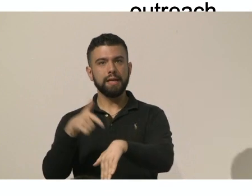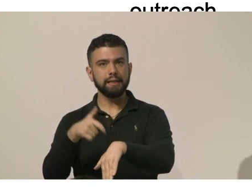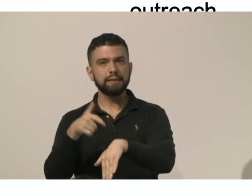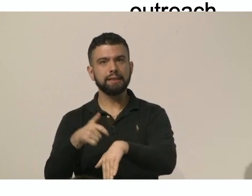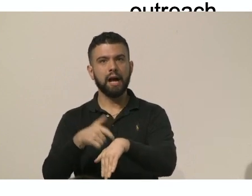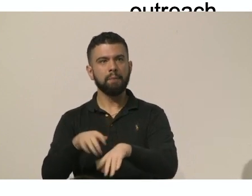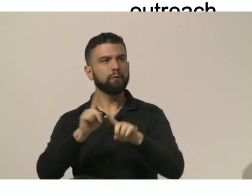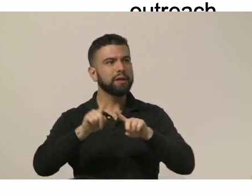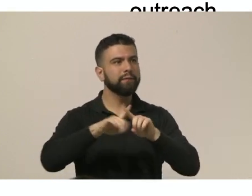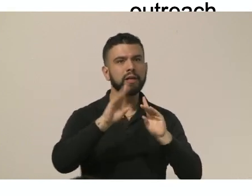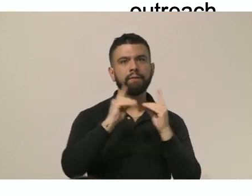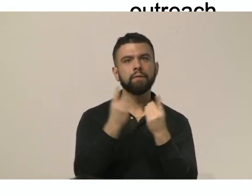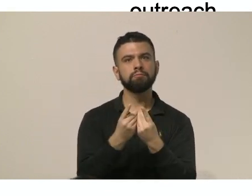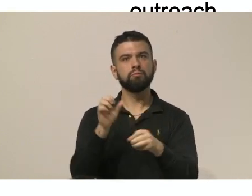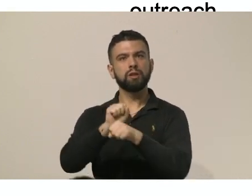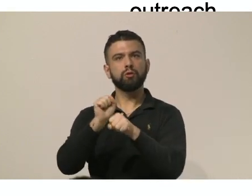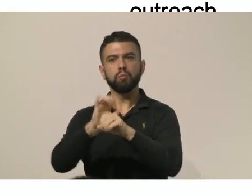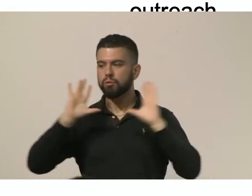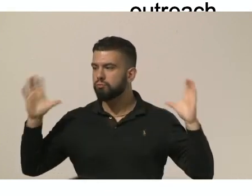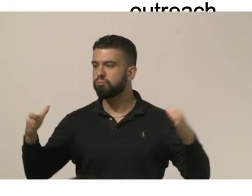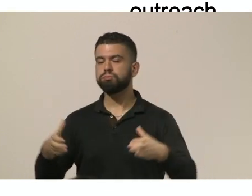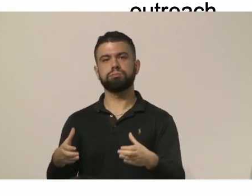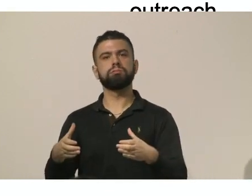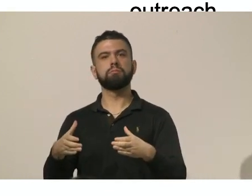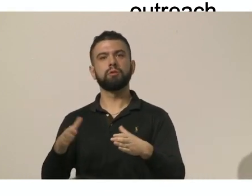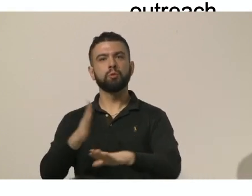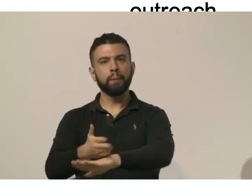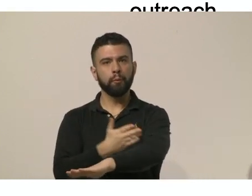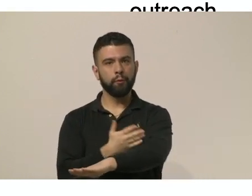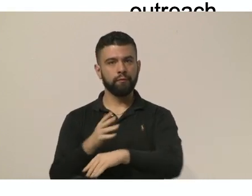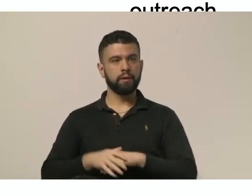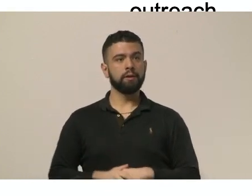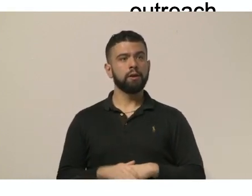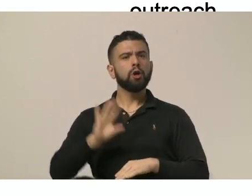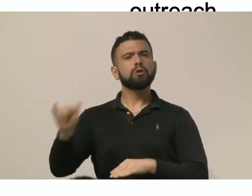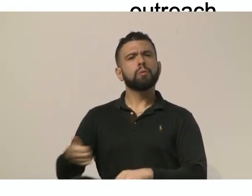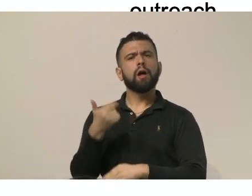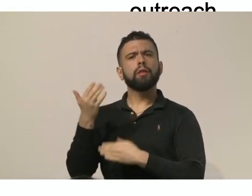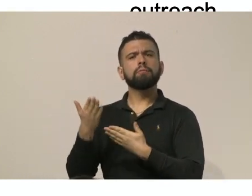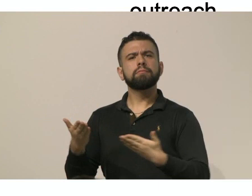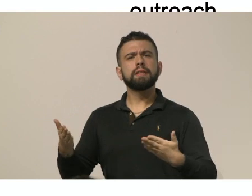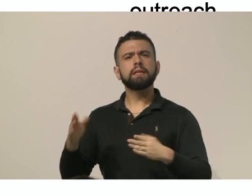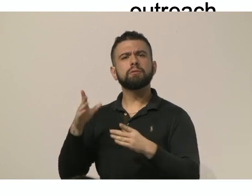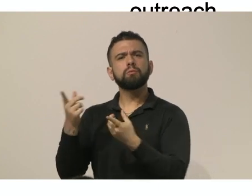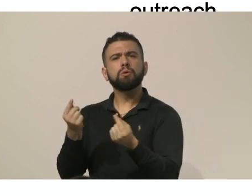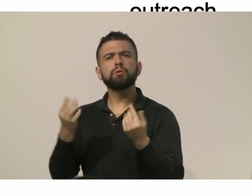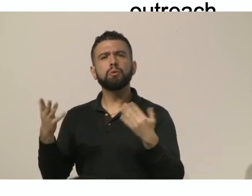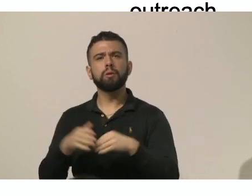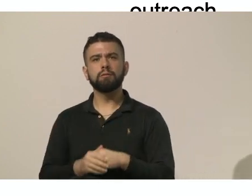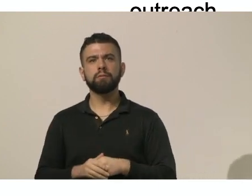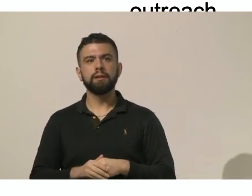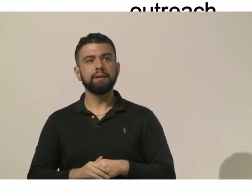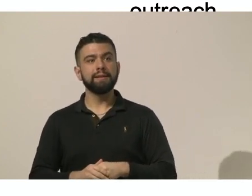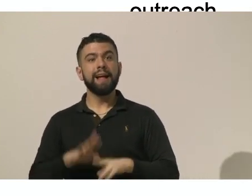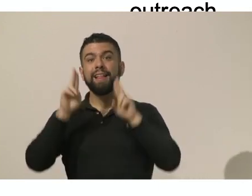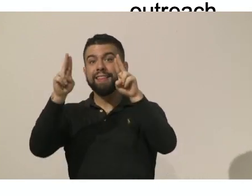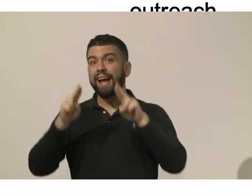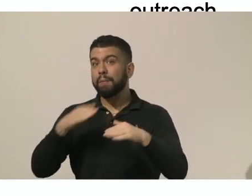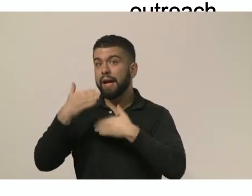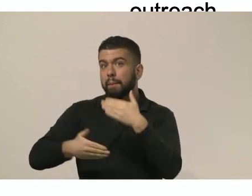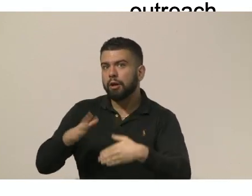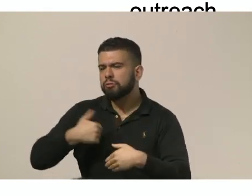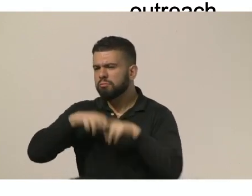cross-divisional collaborations. Some of the other things we did is we looked very closely at the application process for students. You